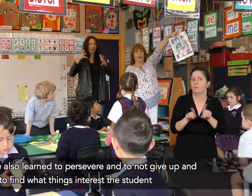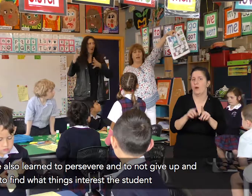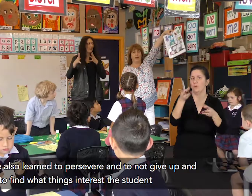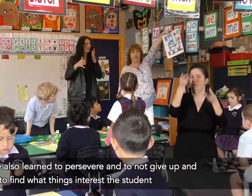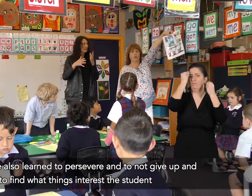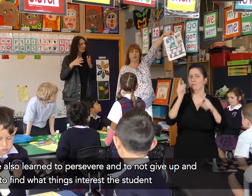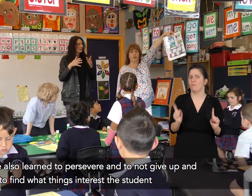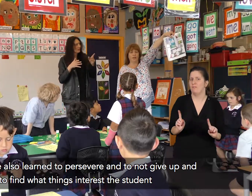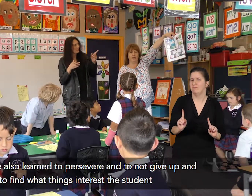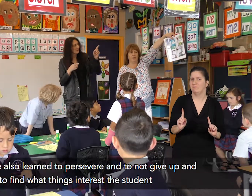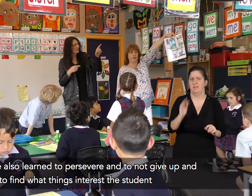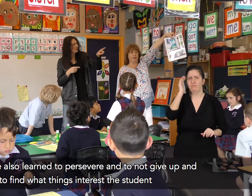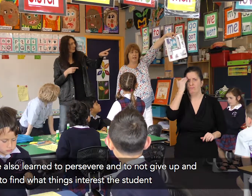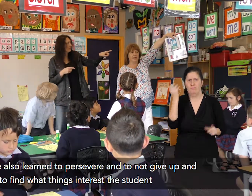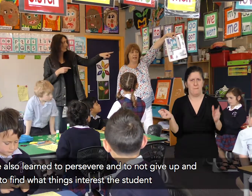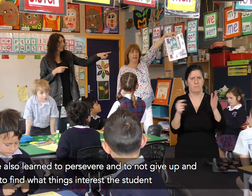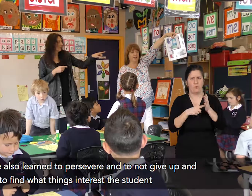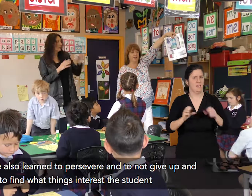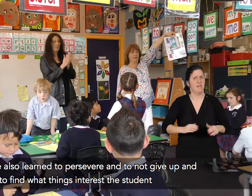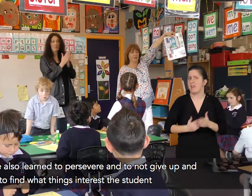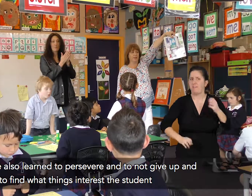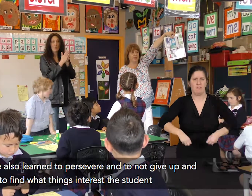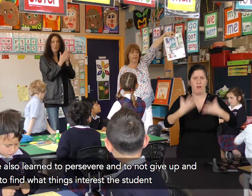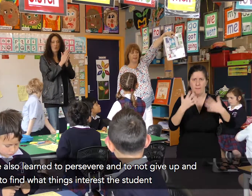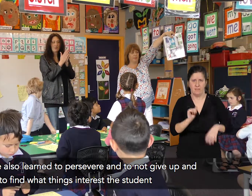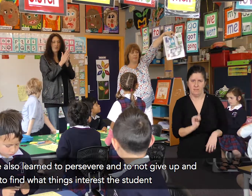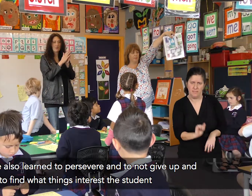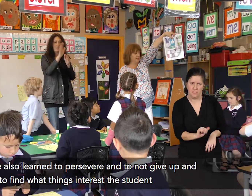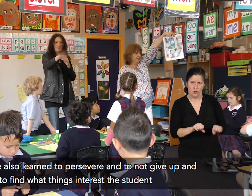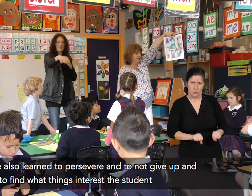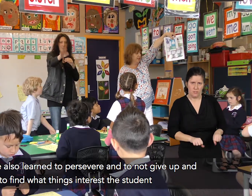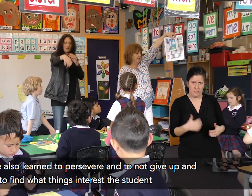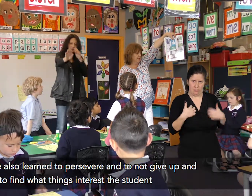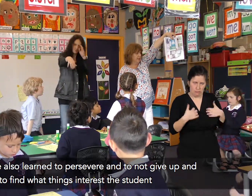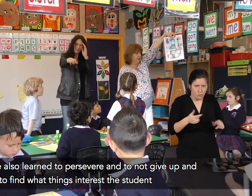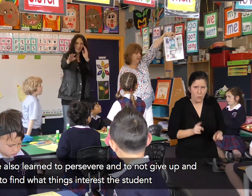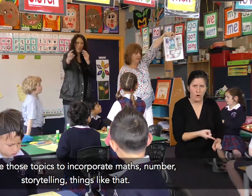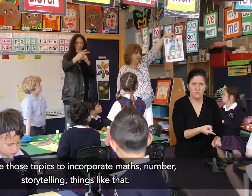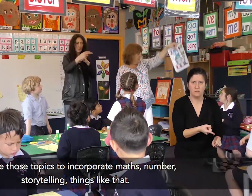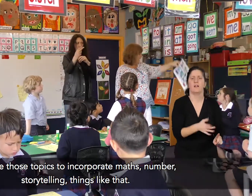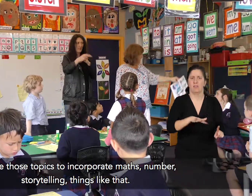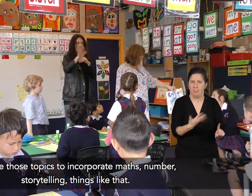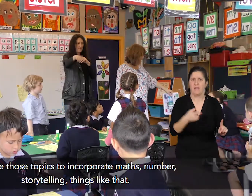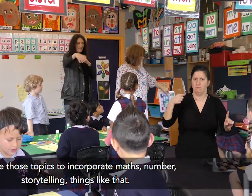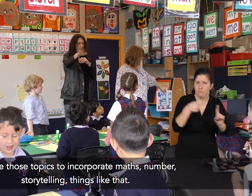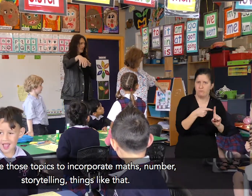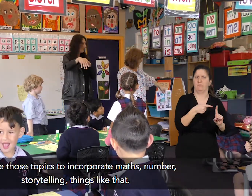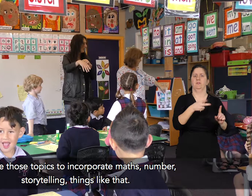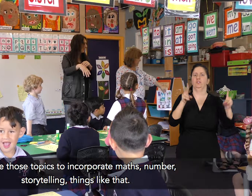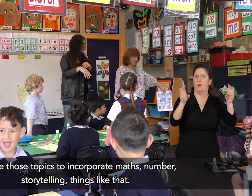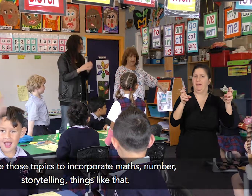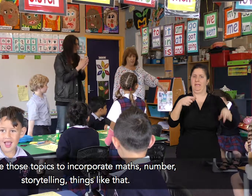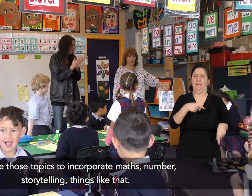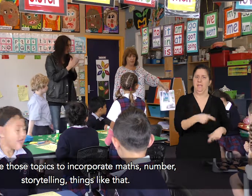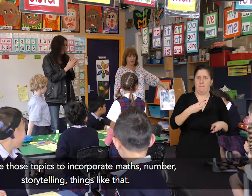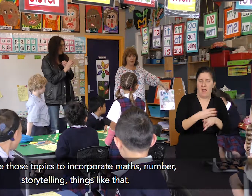I've also learned to persevere and to not give up, and to find what things interest the student and use those topics